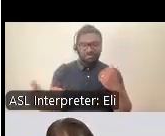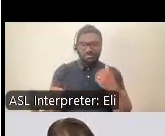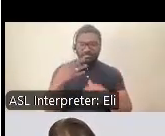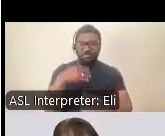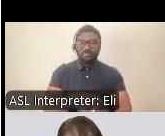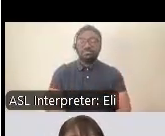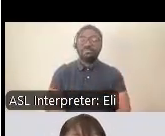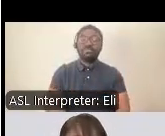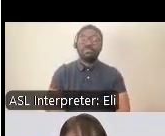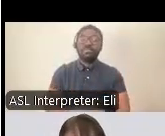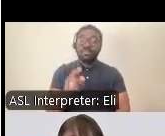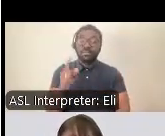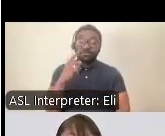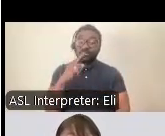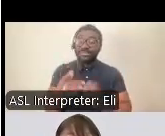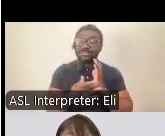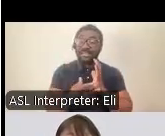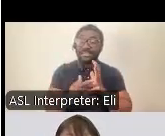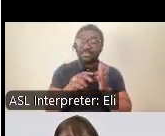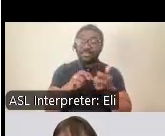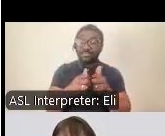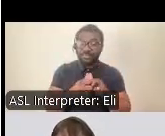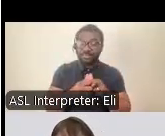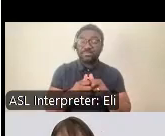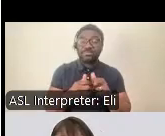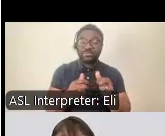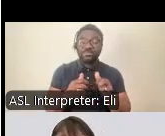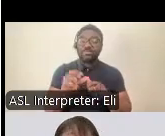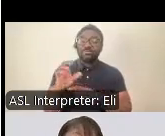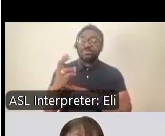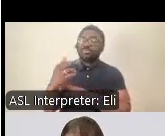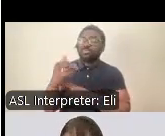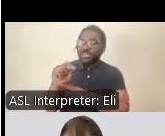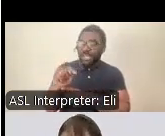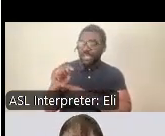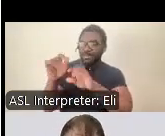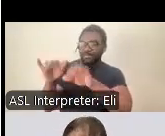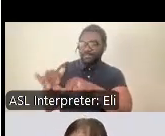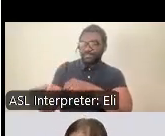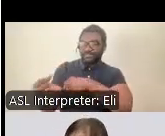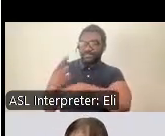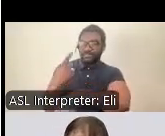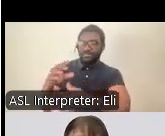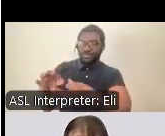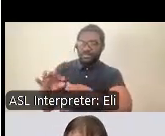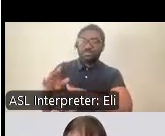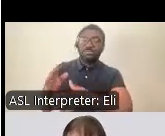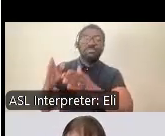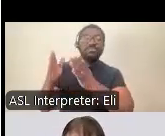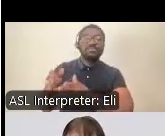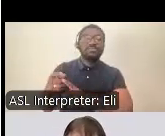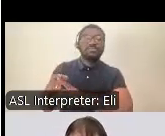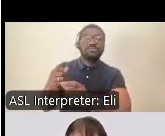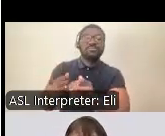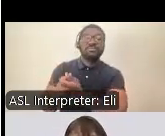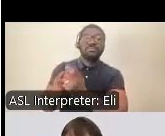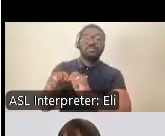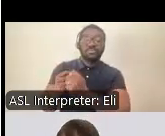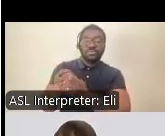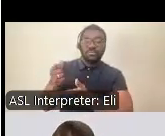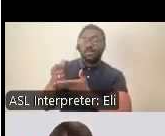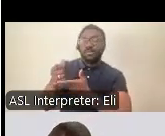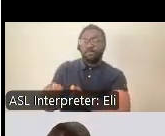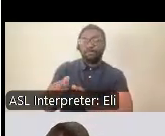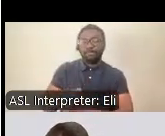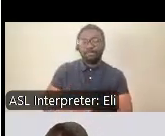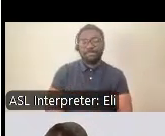technical question or there's a technical issue, please use the chat box and somebody from our support team will be there to help you. Okay,